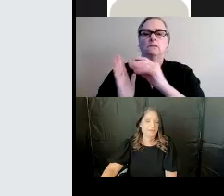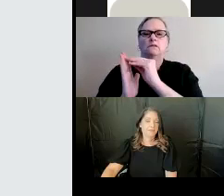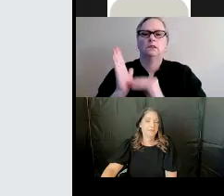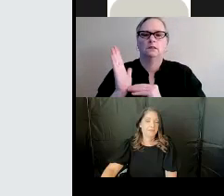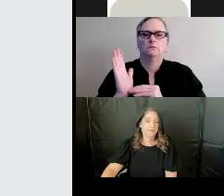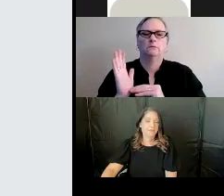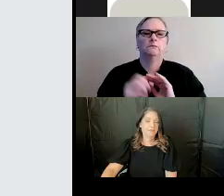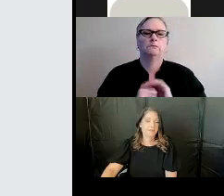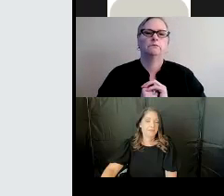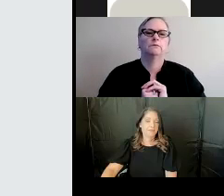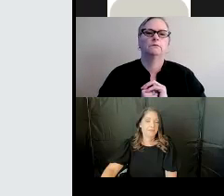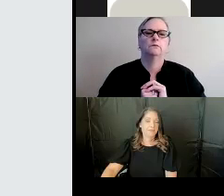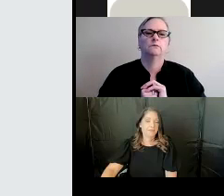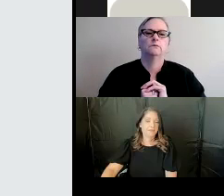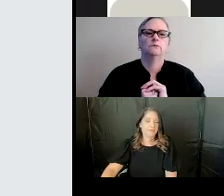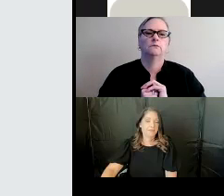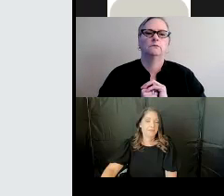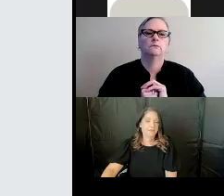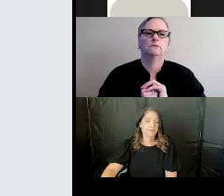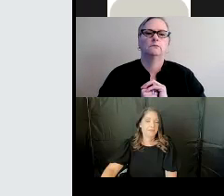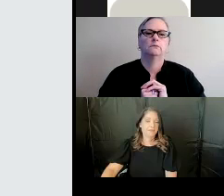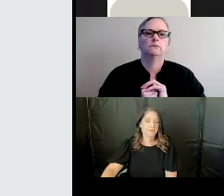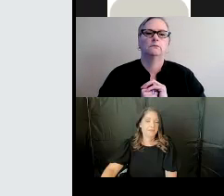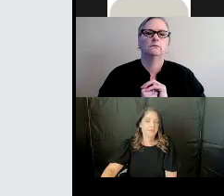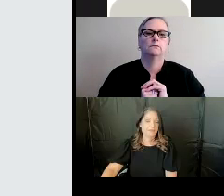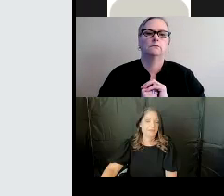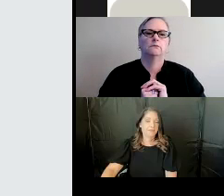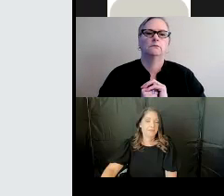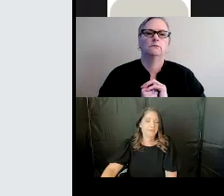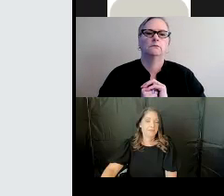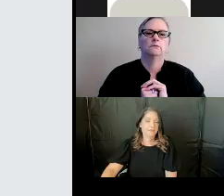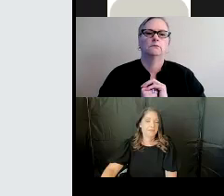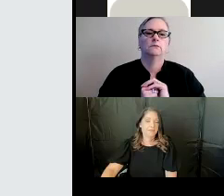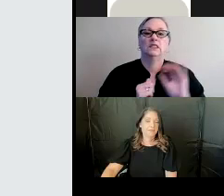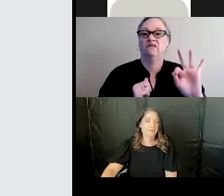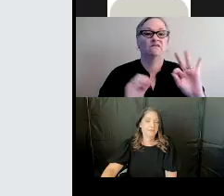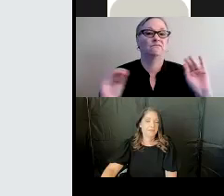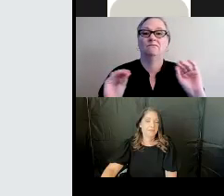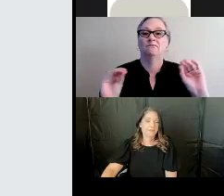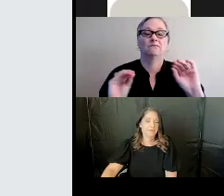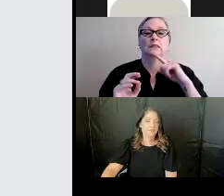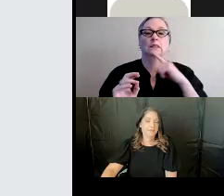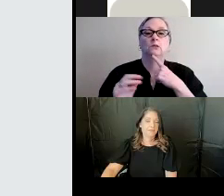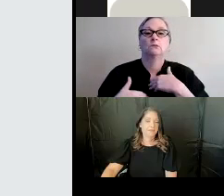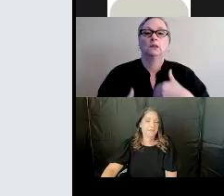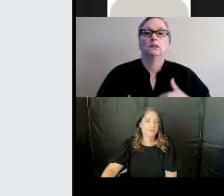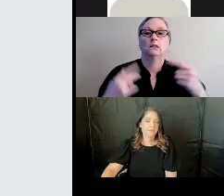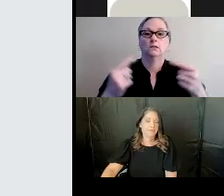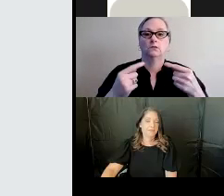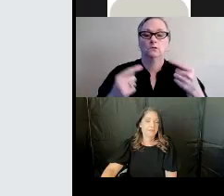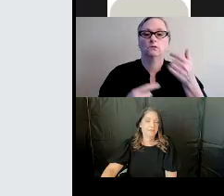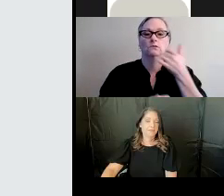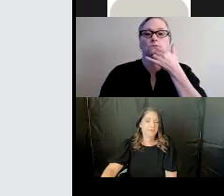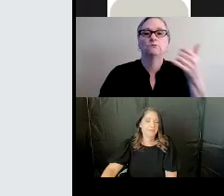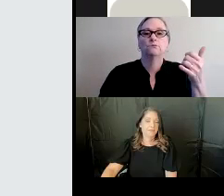And if abuse is physical and there's no serious bodily injury, you would call 24